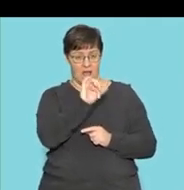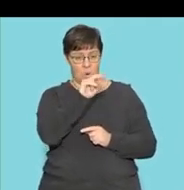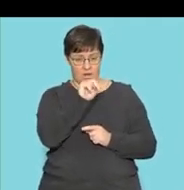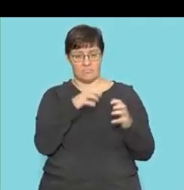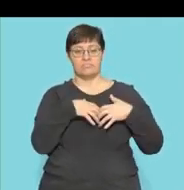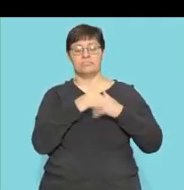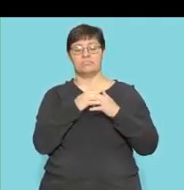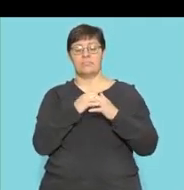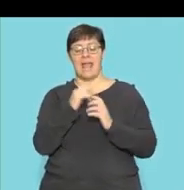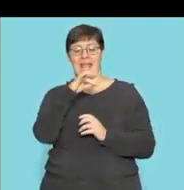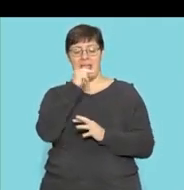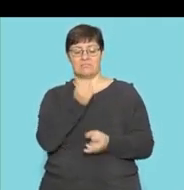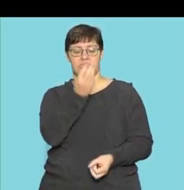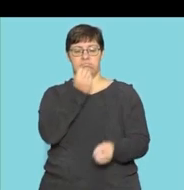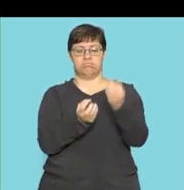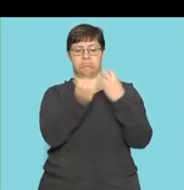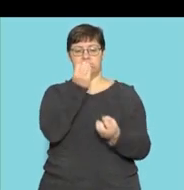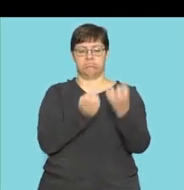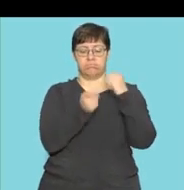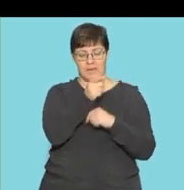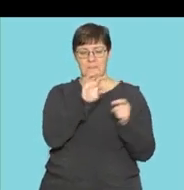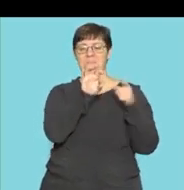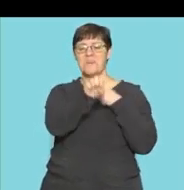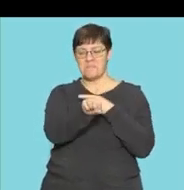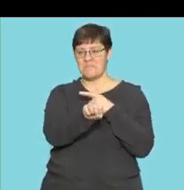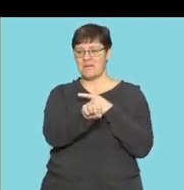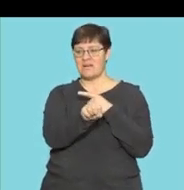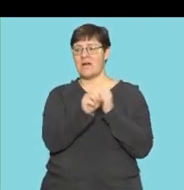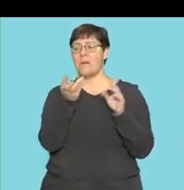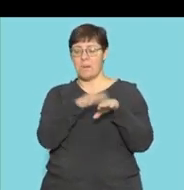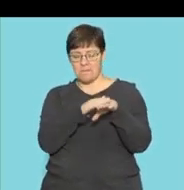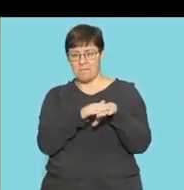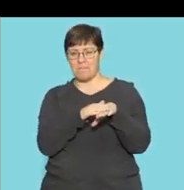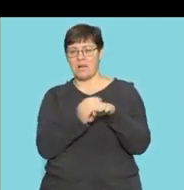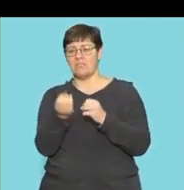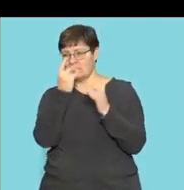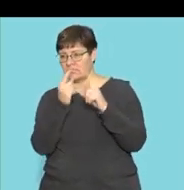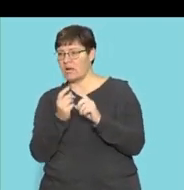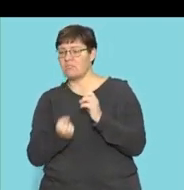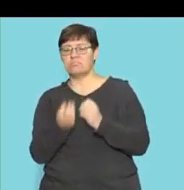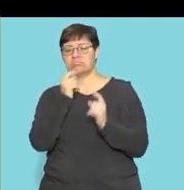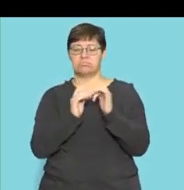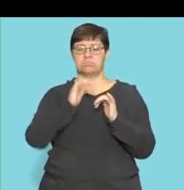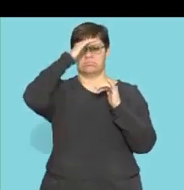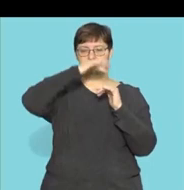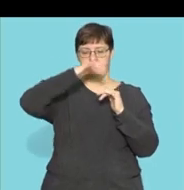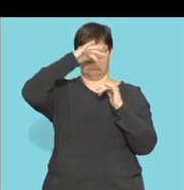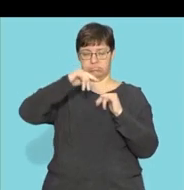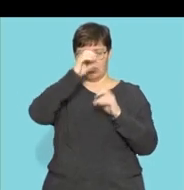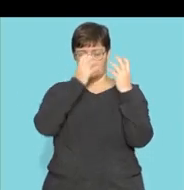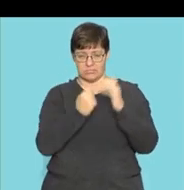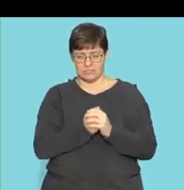ions are forming these chlorine gas bubbles, and we've recognized they've jumped on, they form the gas bubbles, and they bubble to the